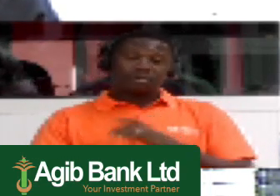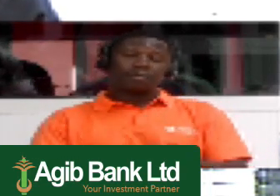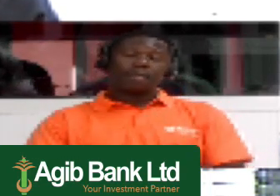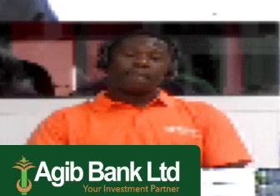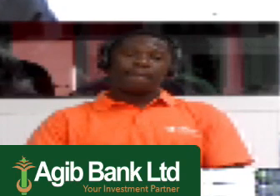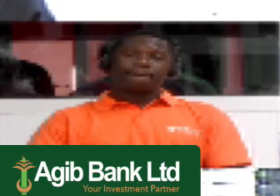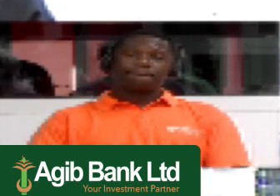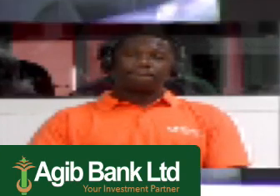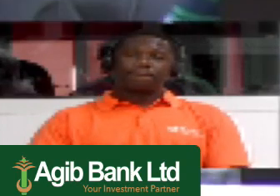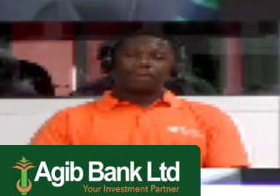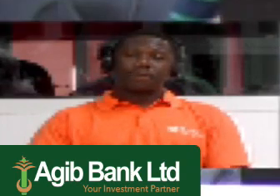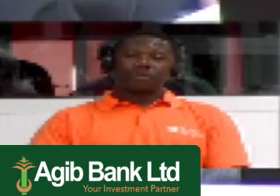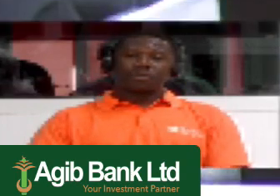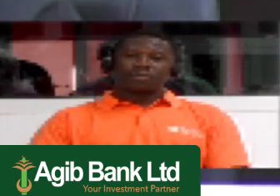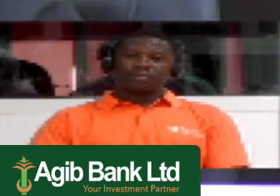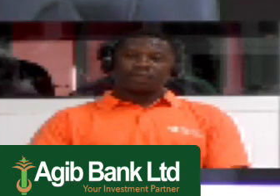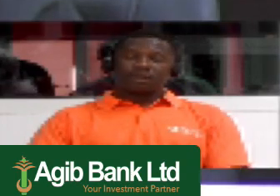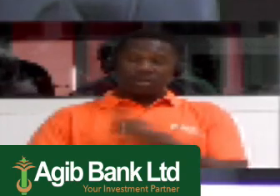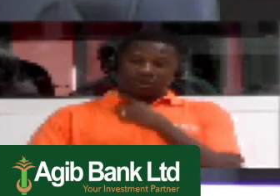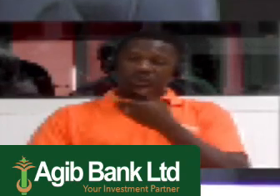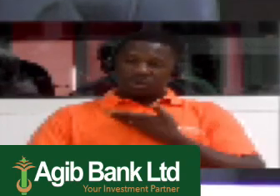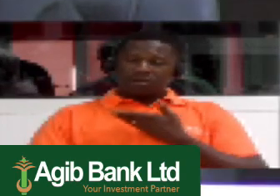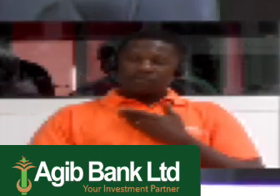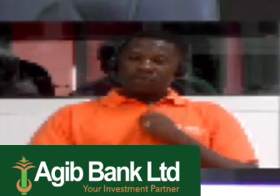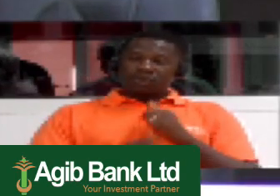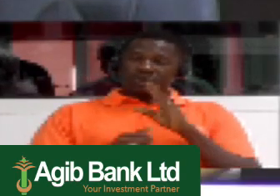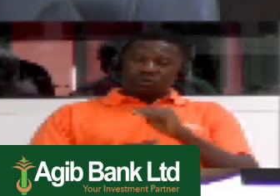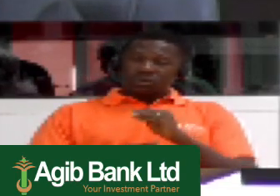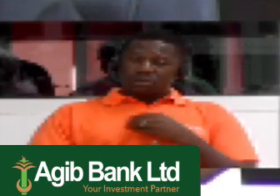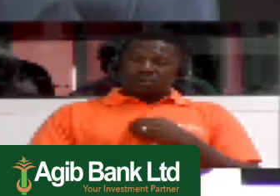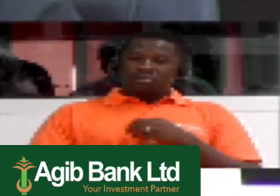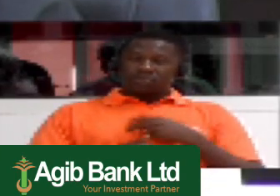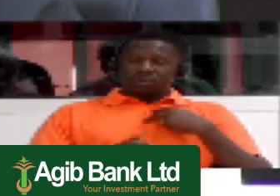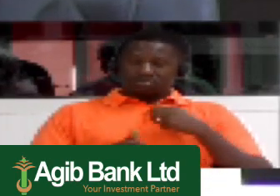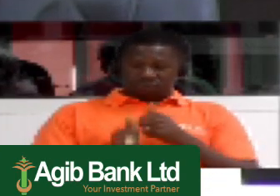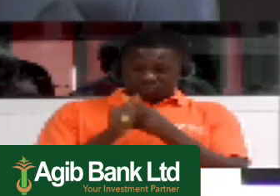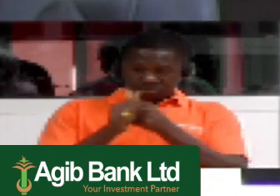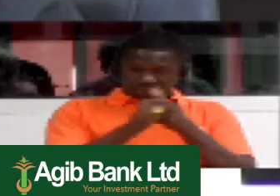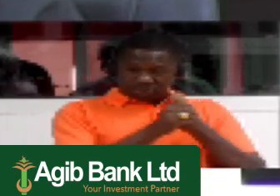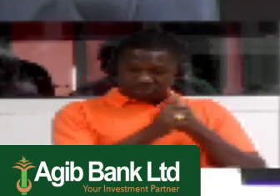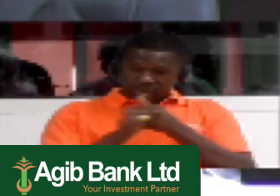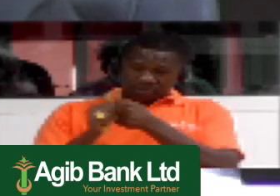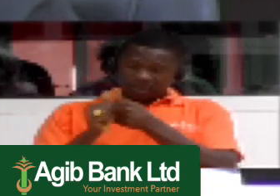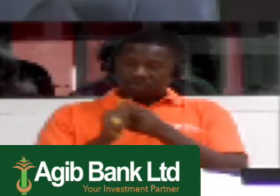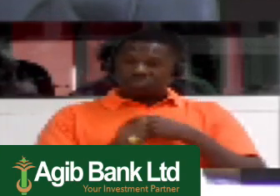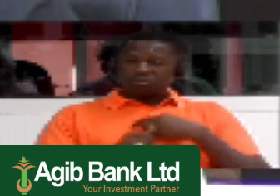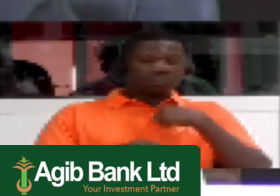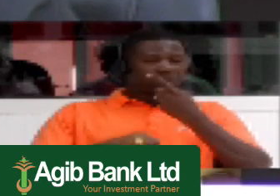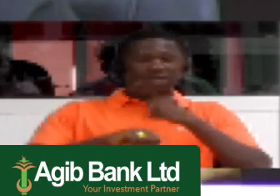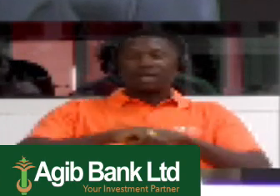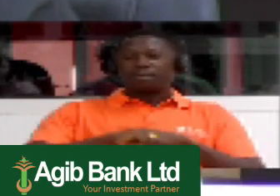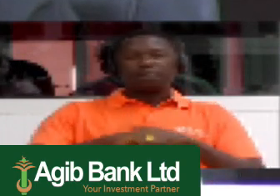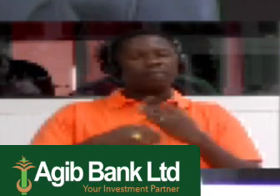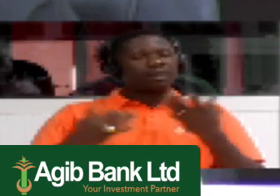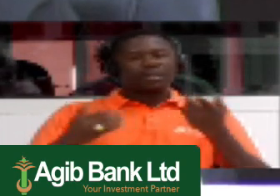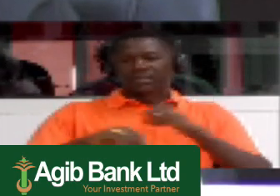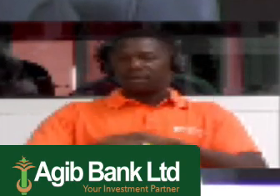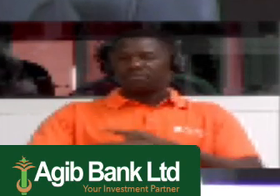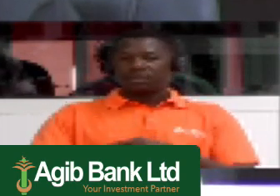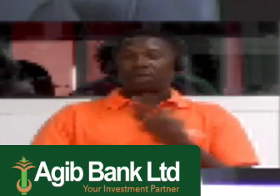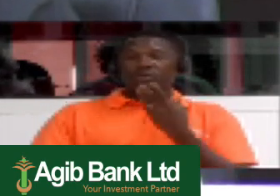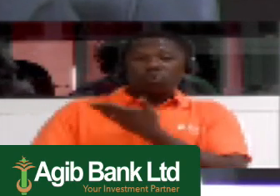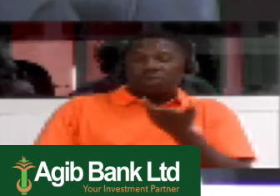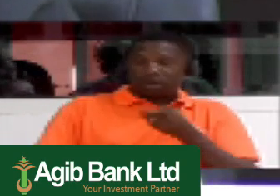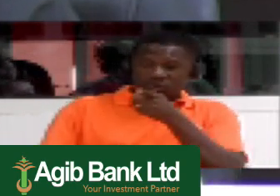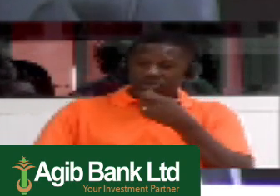Essentially, you were doing bodyguard services for most of the time. Is that why you were trained in